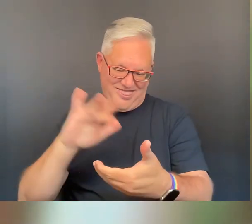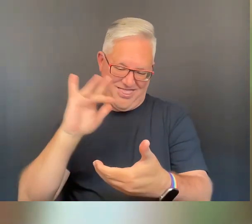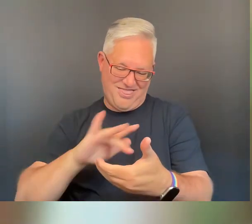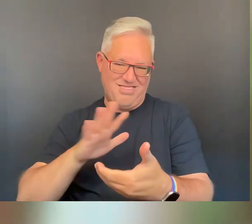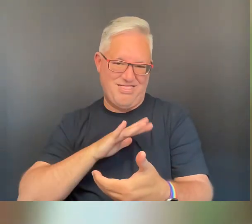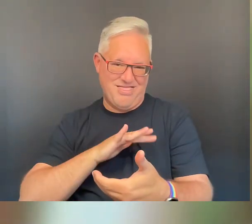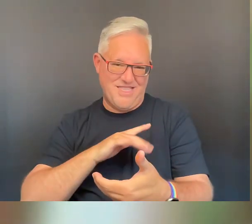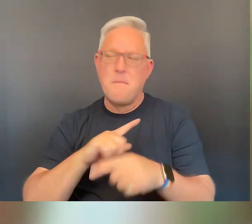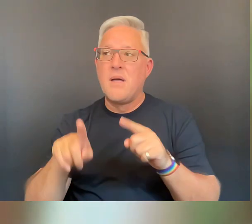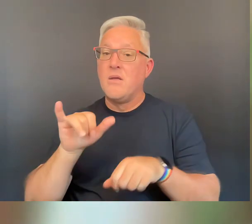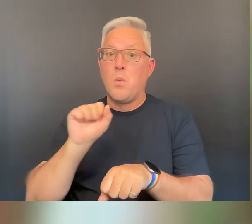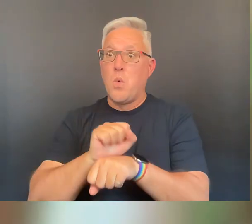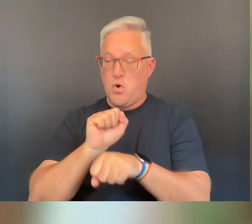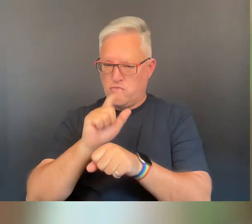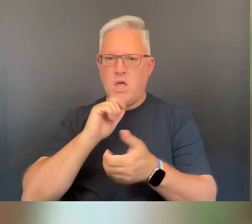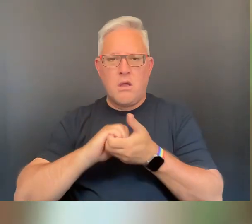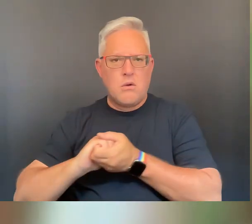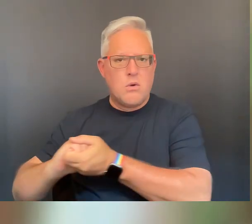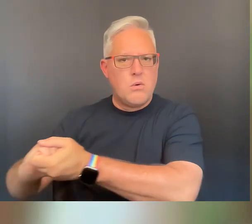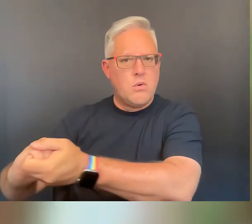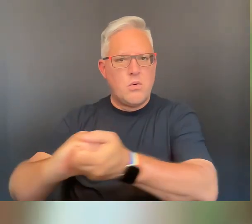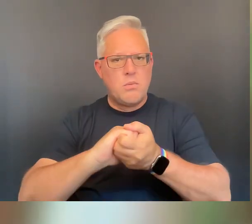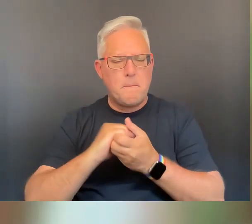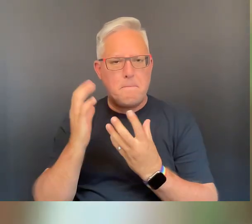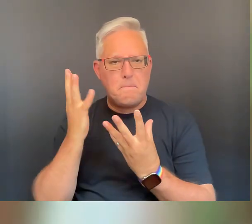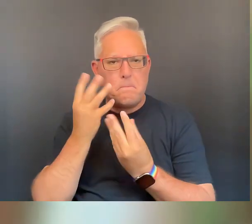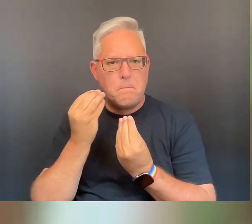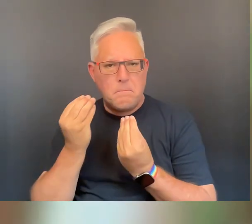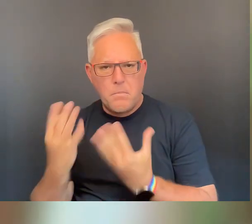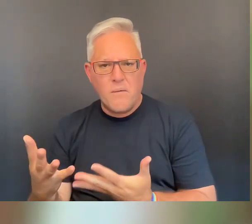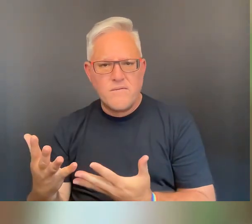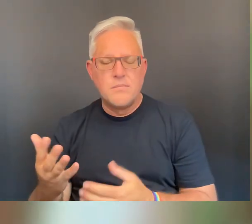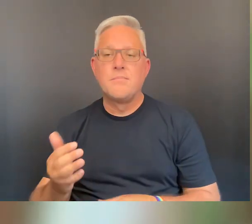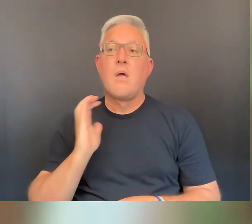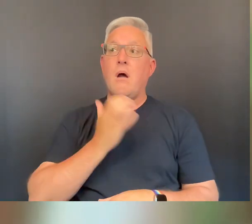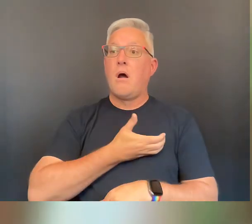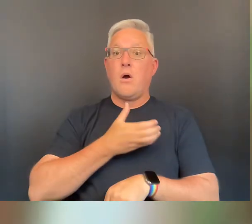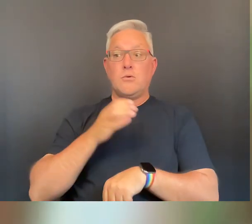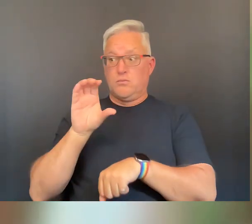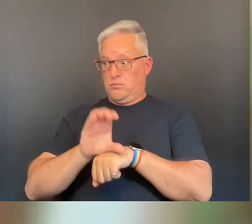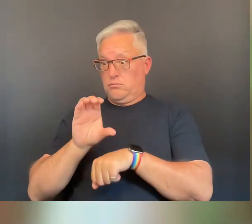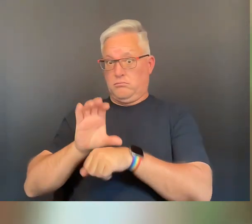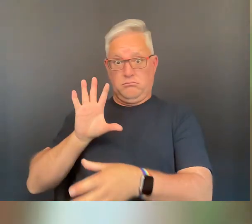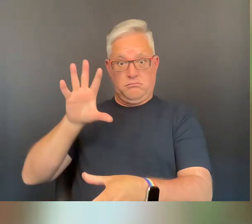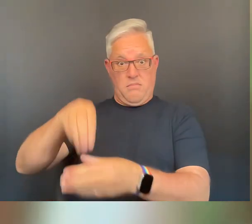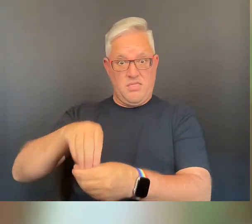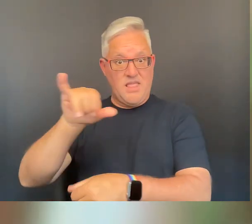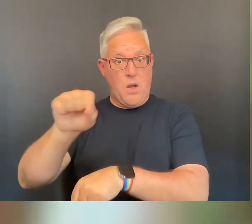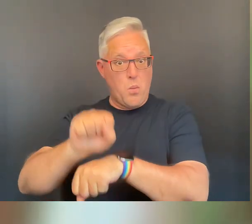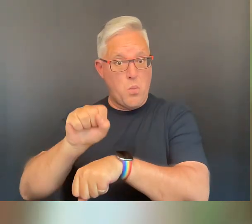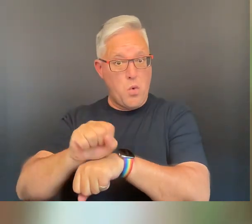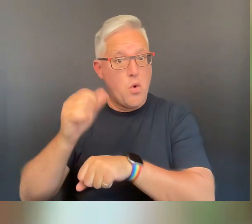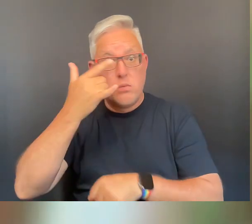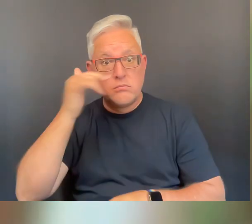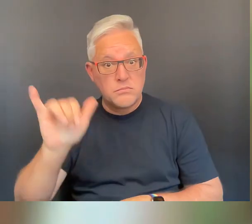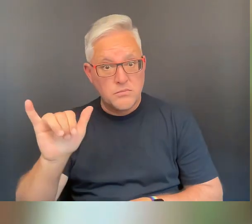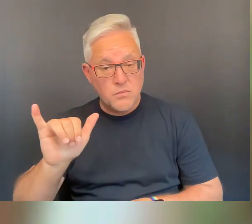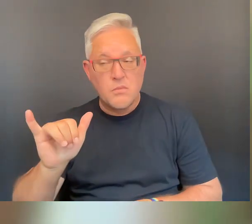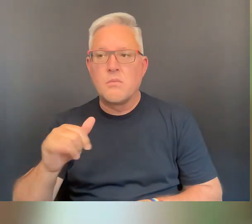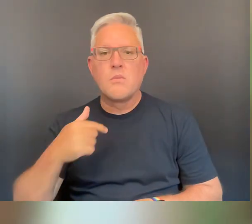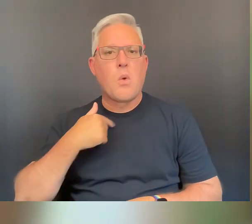it's beautiful. And ways our congregation is engaging in that work is